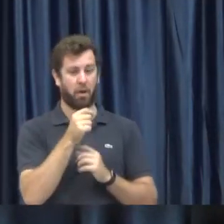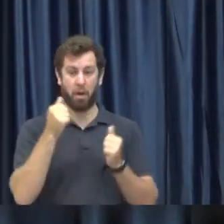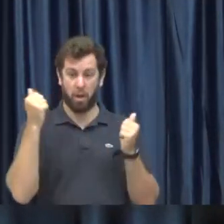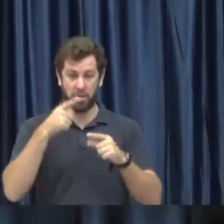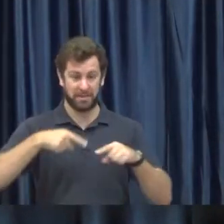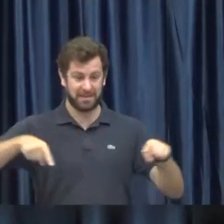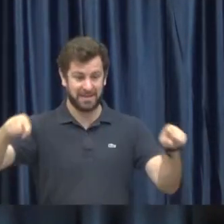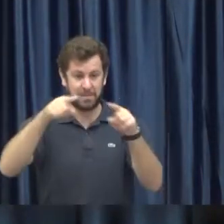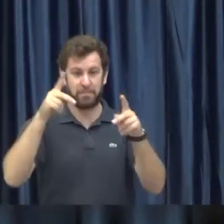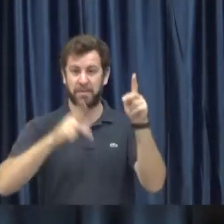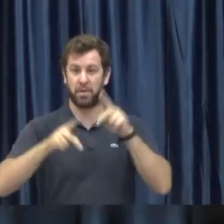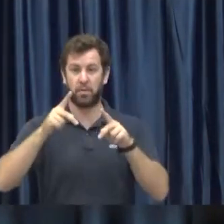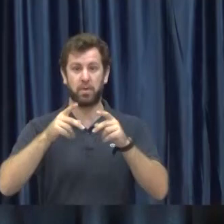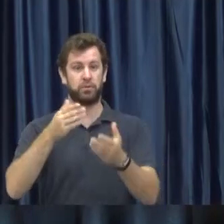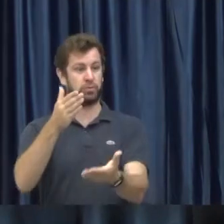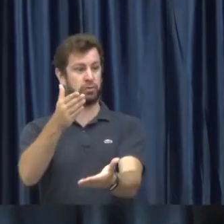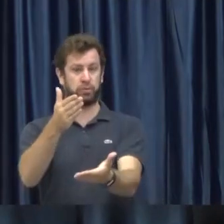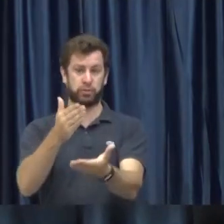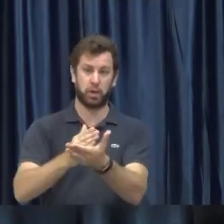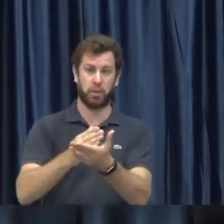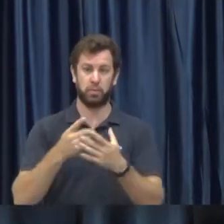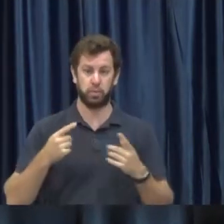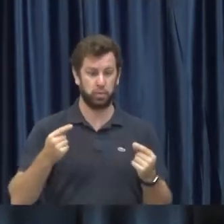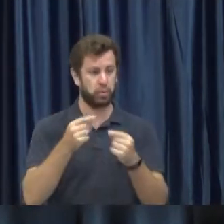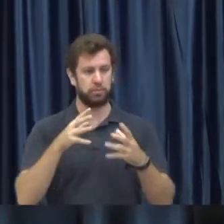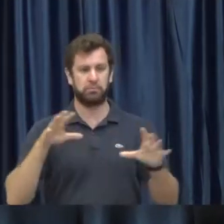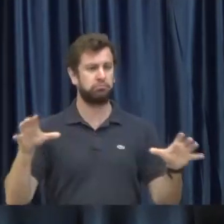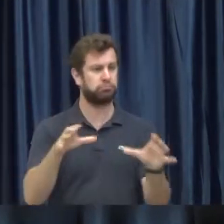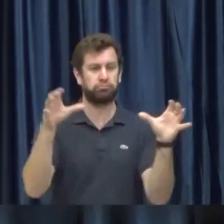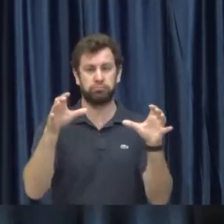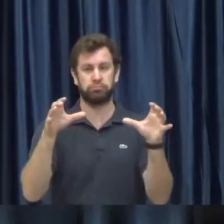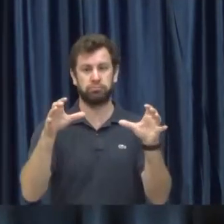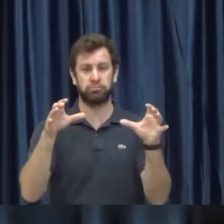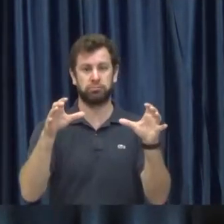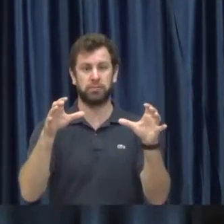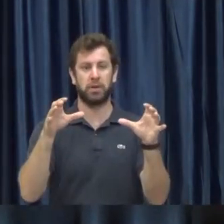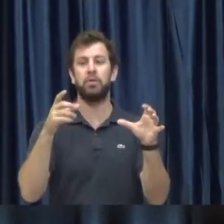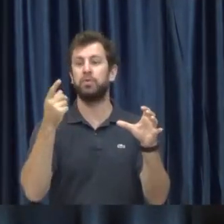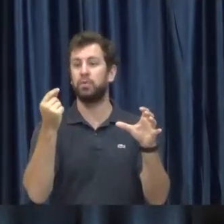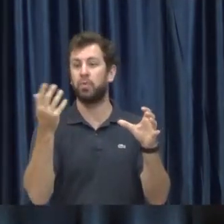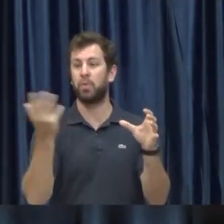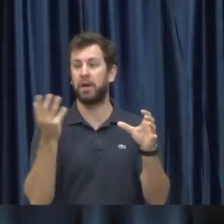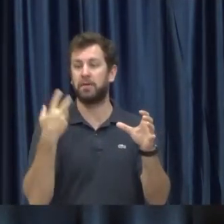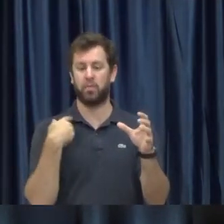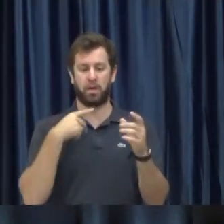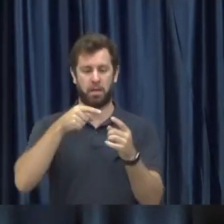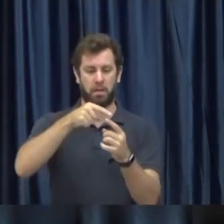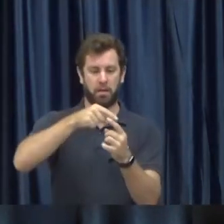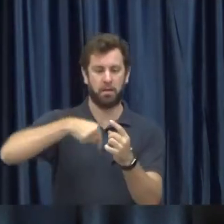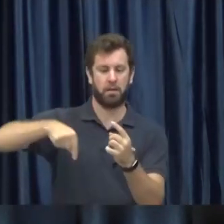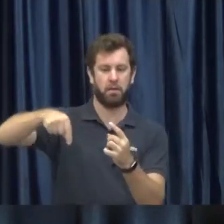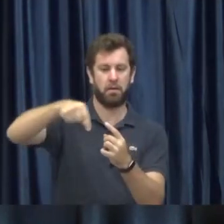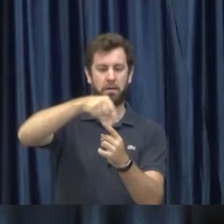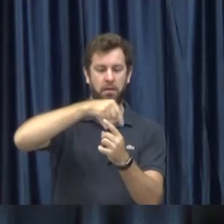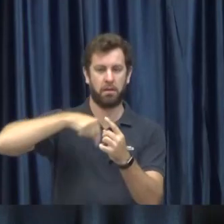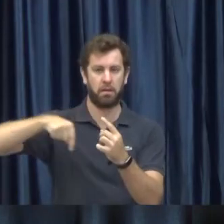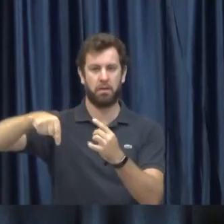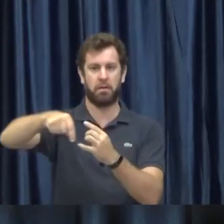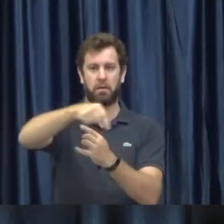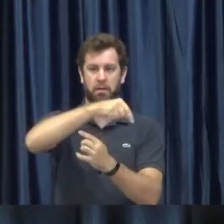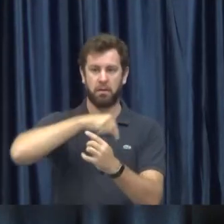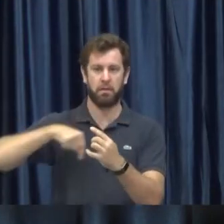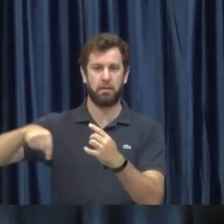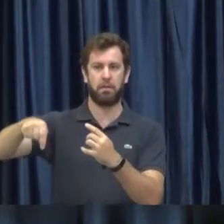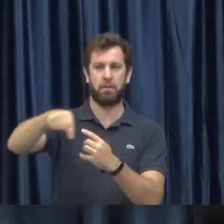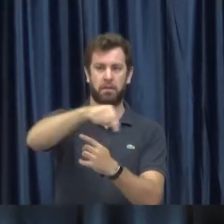these people will stop what they are doing and they will form concentric circles around this house